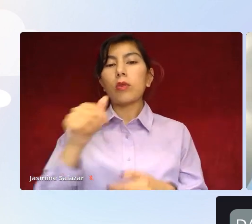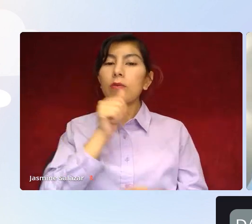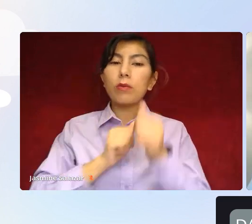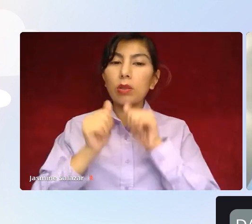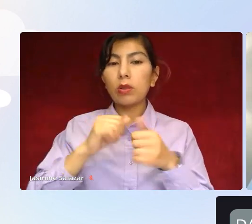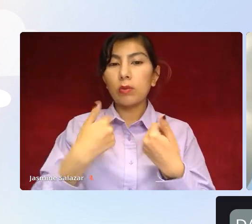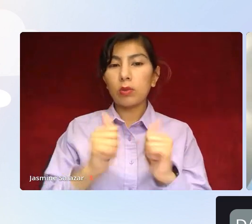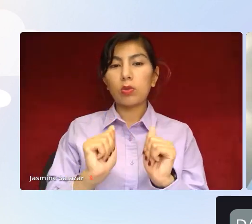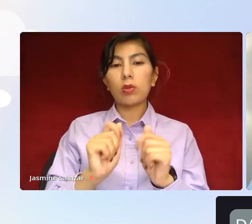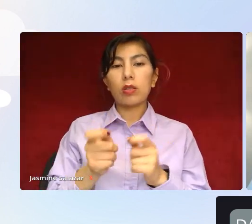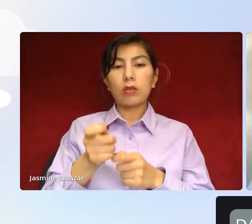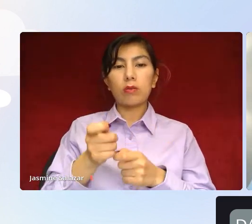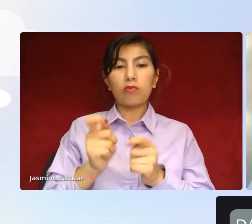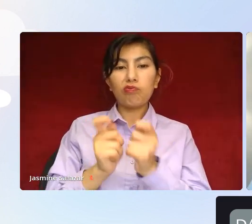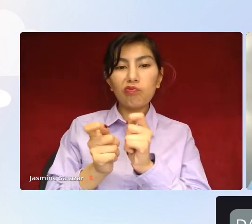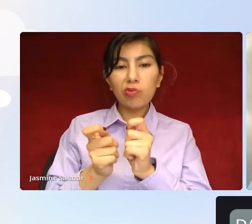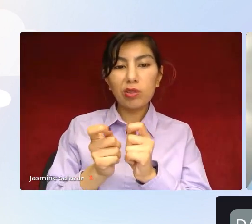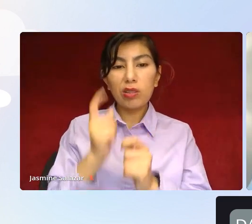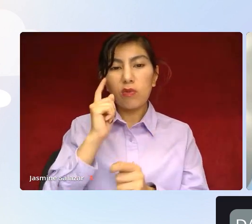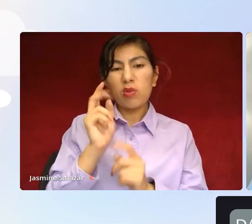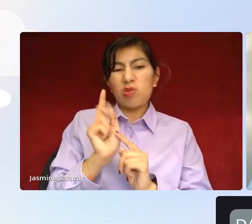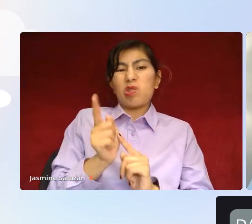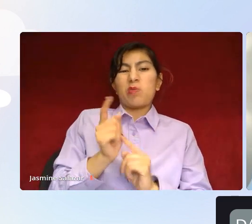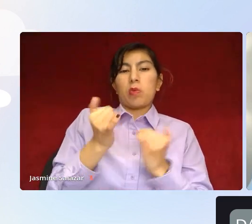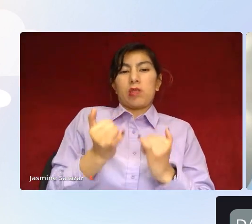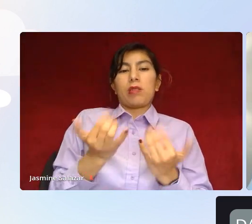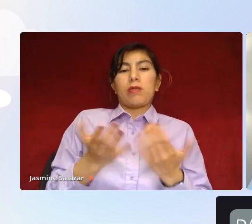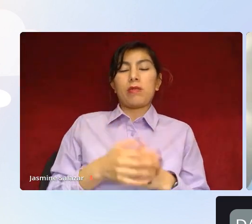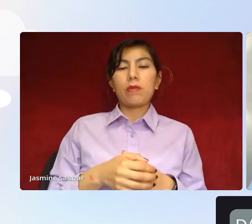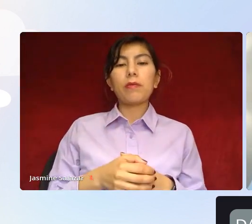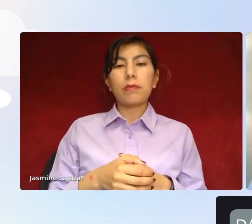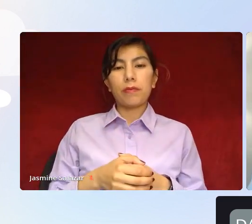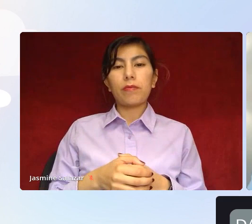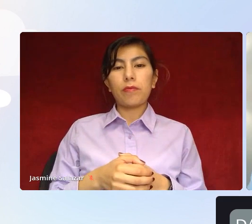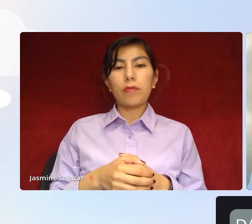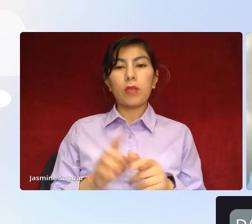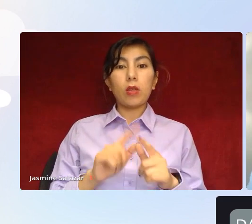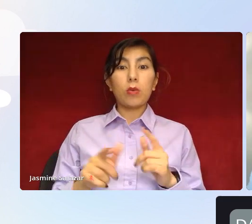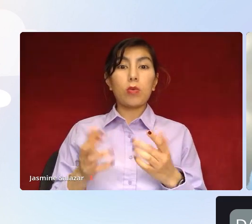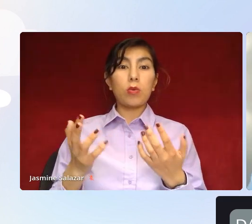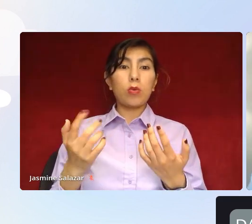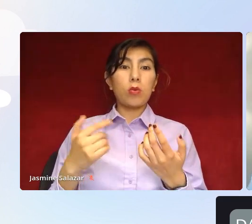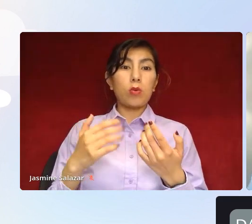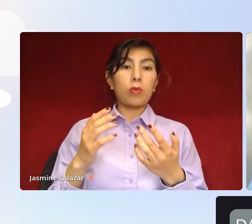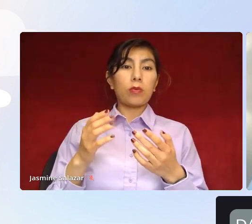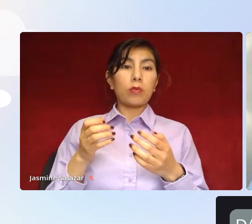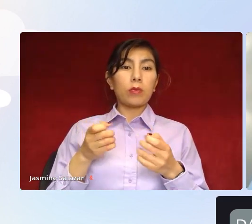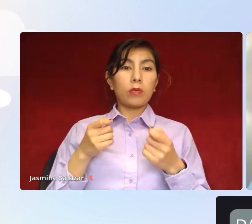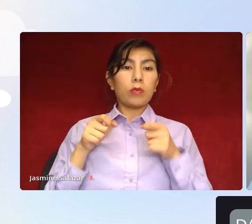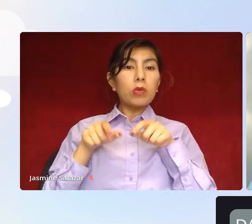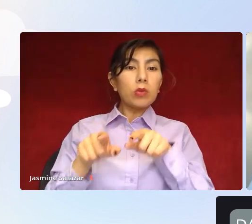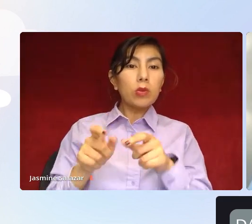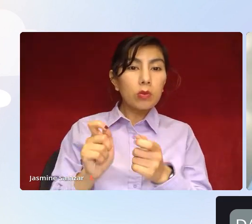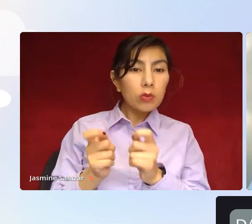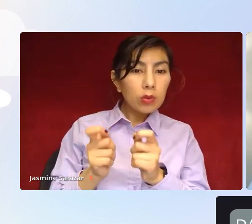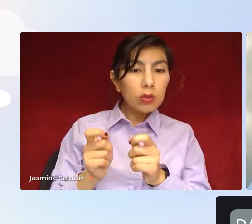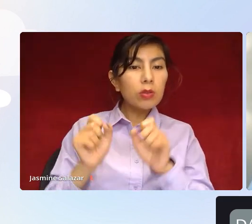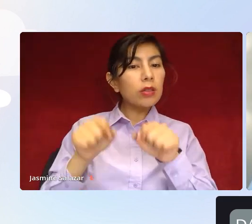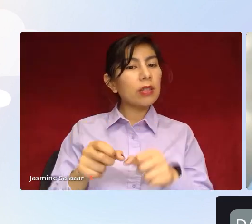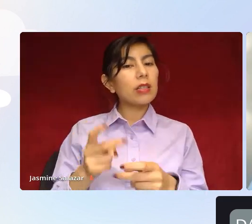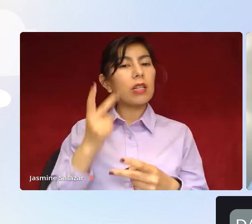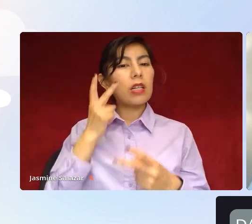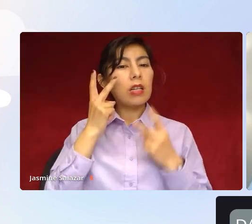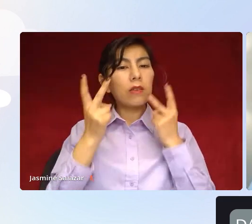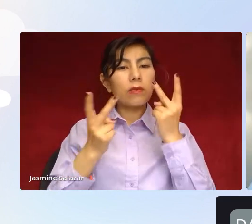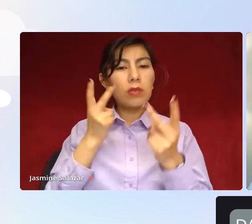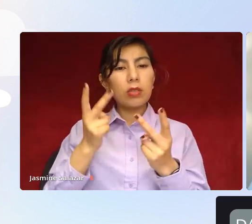readjust for just a second here. But while we are readjusting, you can visit this